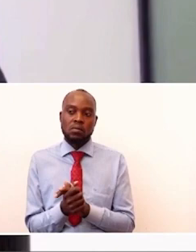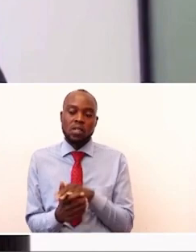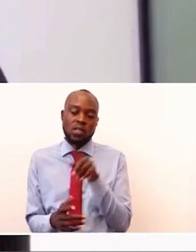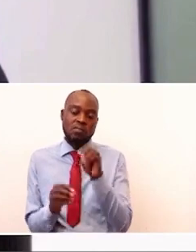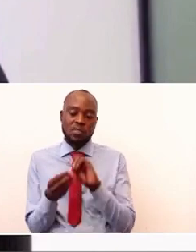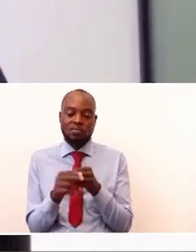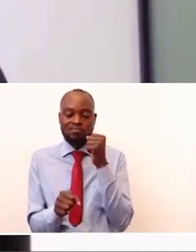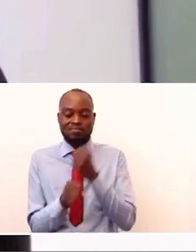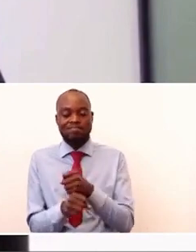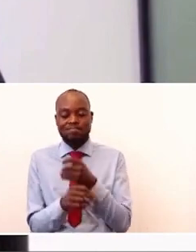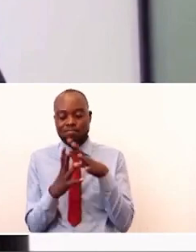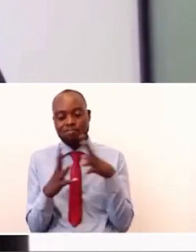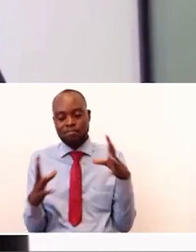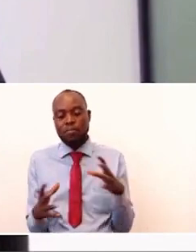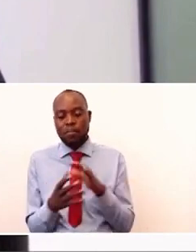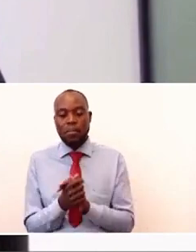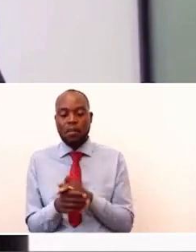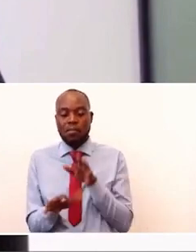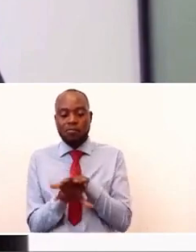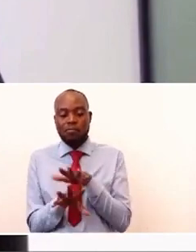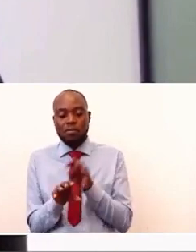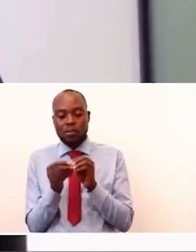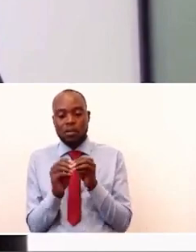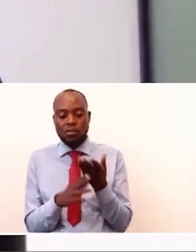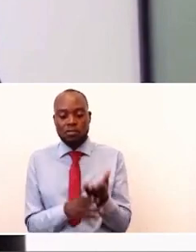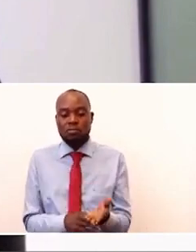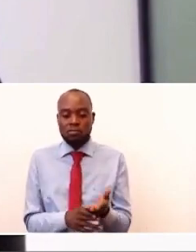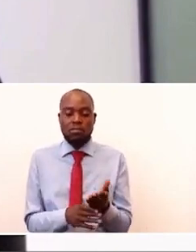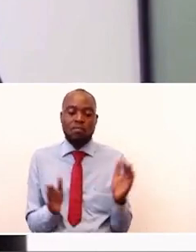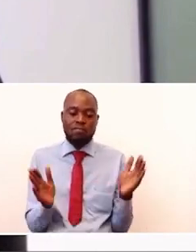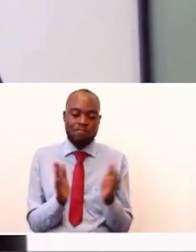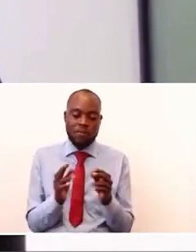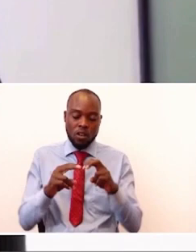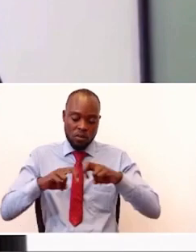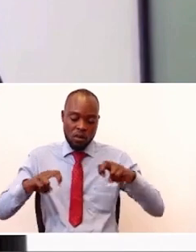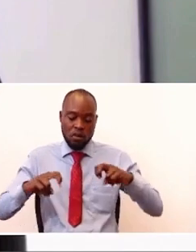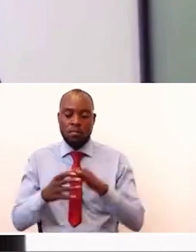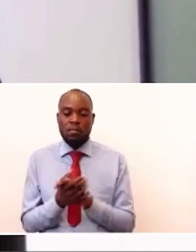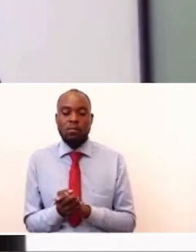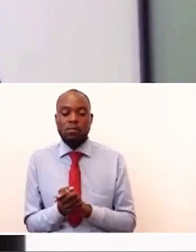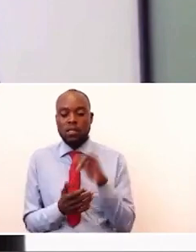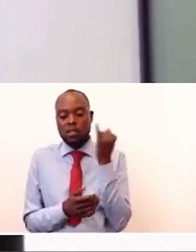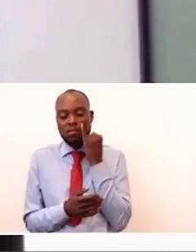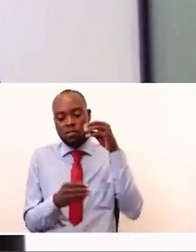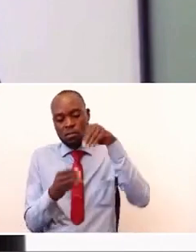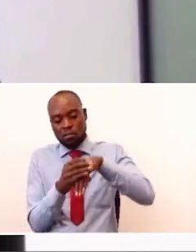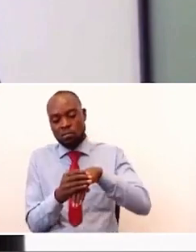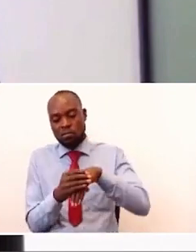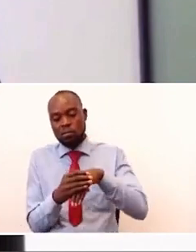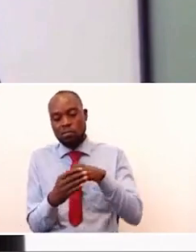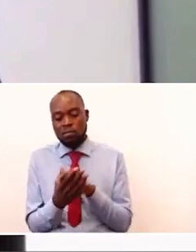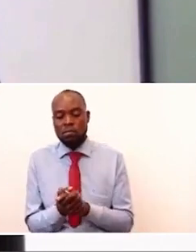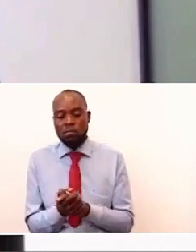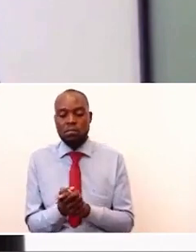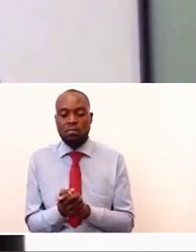reaction. The first reaction that should happen would be to fill the capacity gap. If we don't invest in training